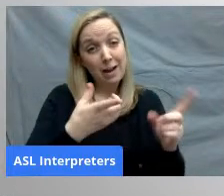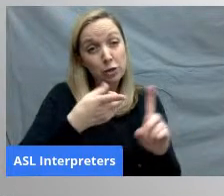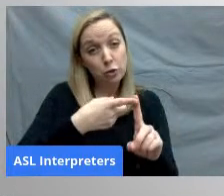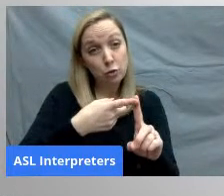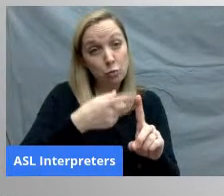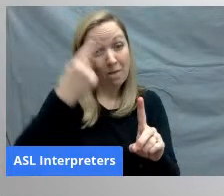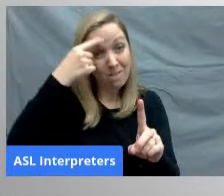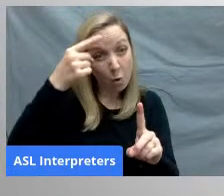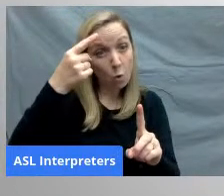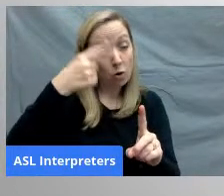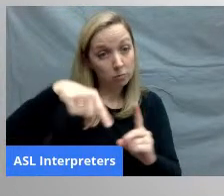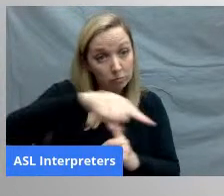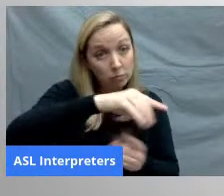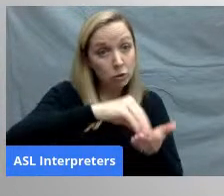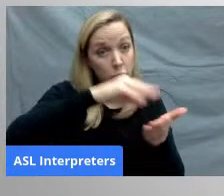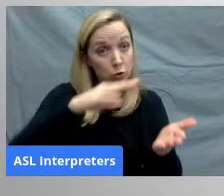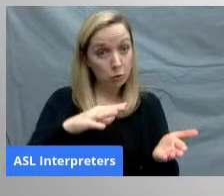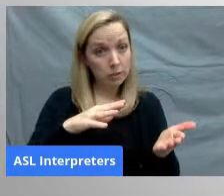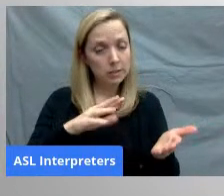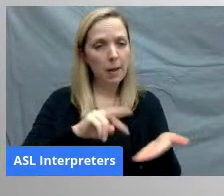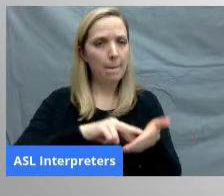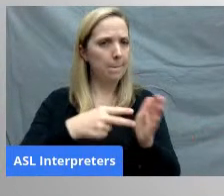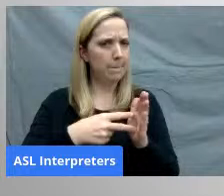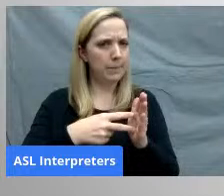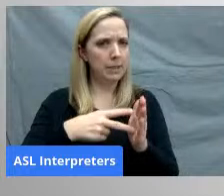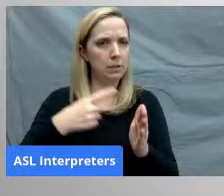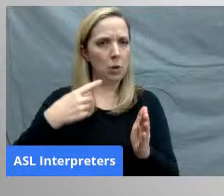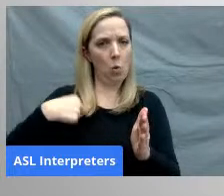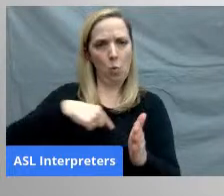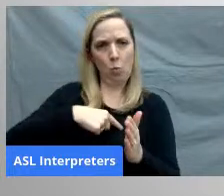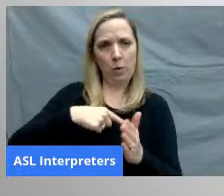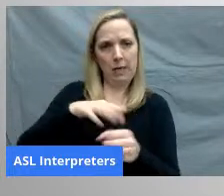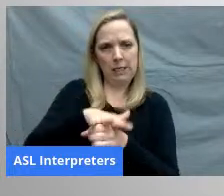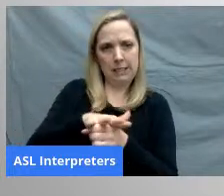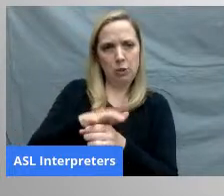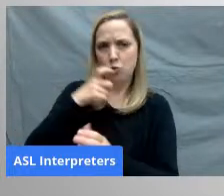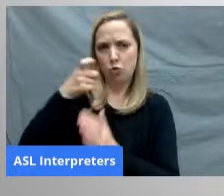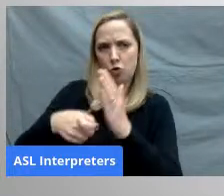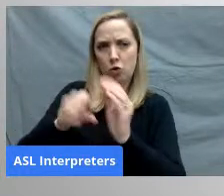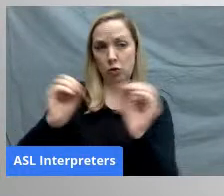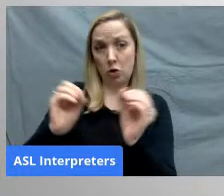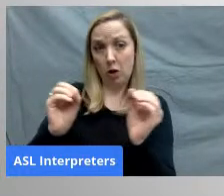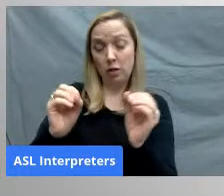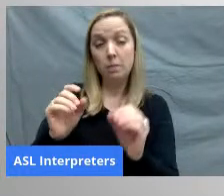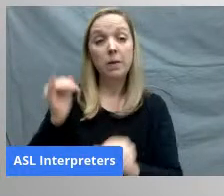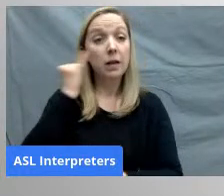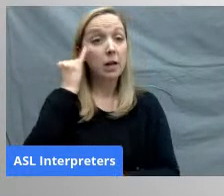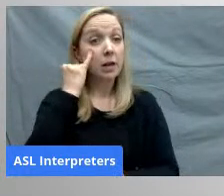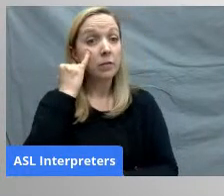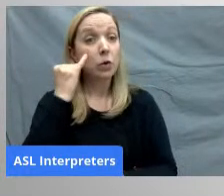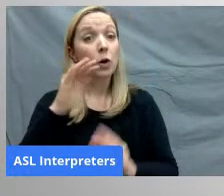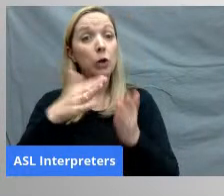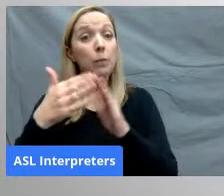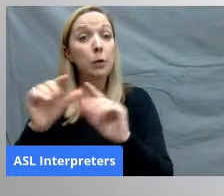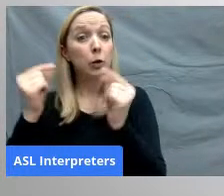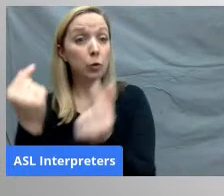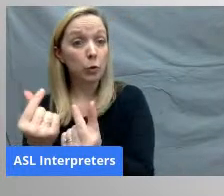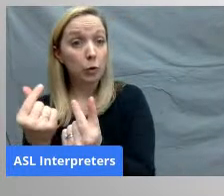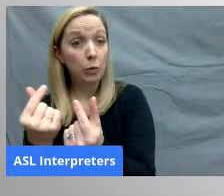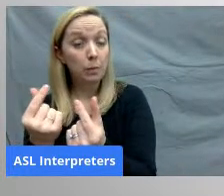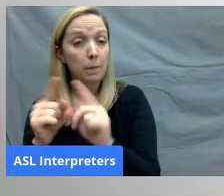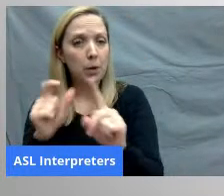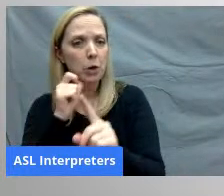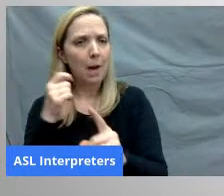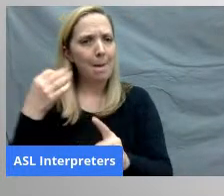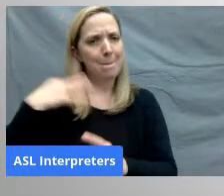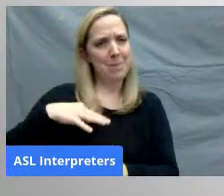could be a community group, and if you weren't doing something for the benefit of the students, you were subject to that charge.